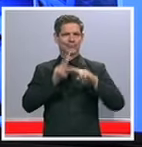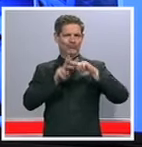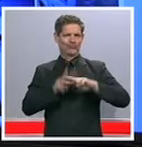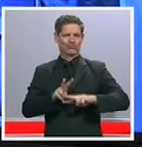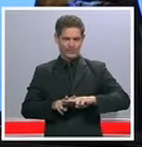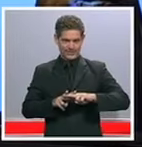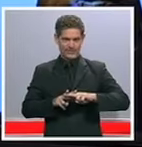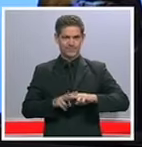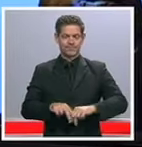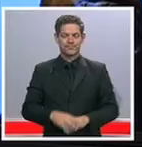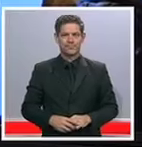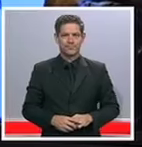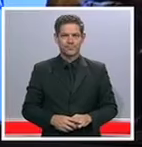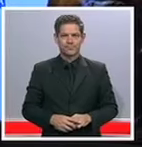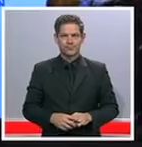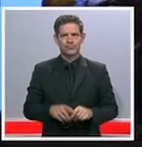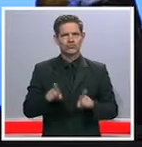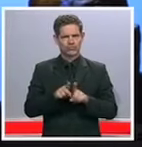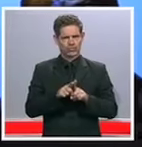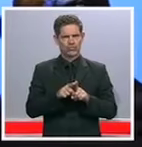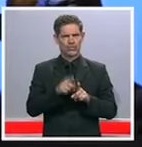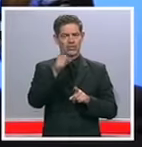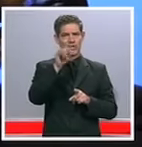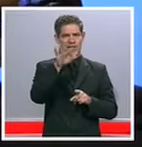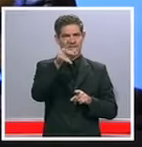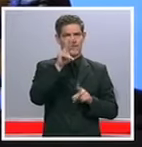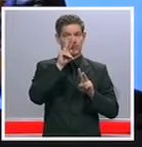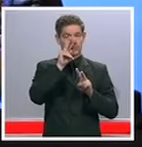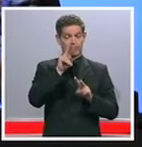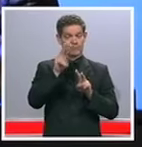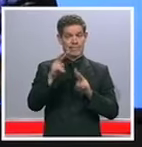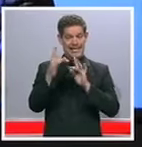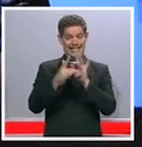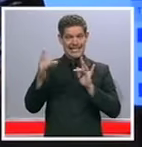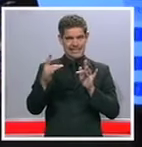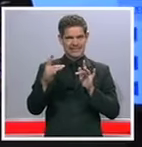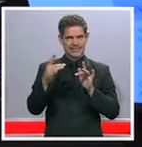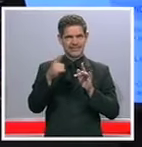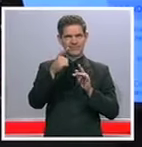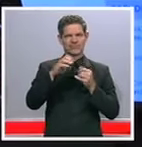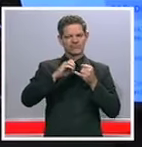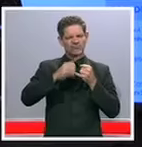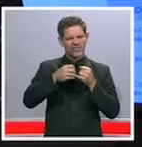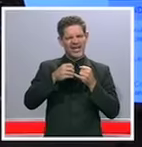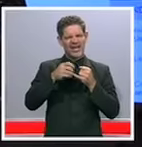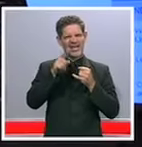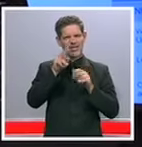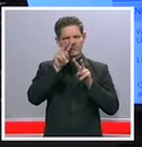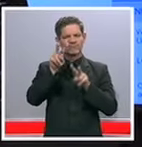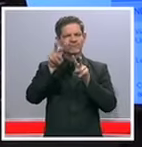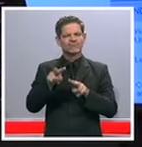far as social media is concerned. And do yourself a favor, if you watch one thing online tonight, make it the top trending story